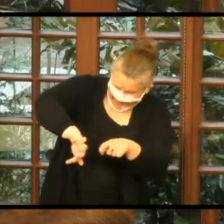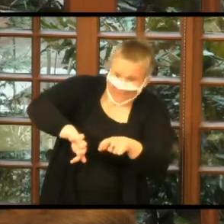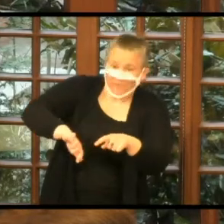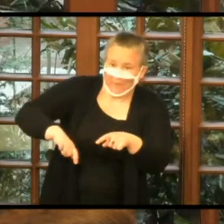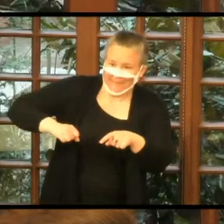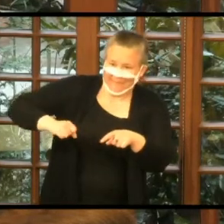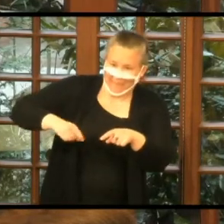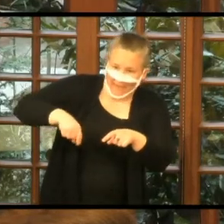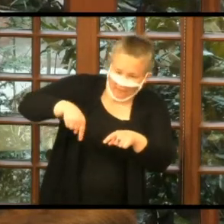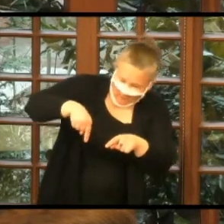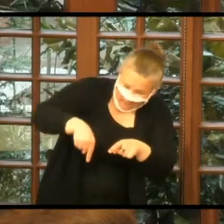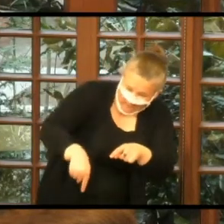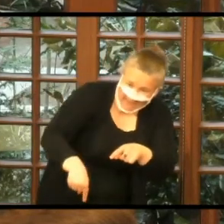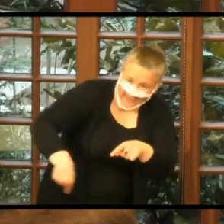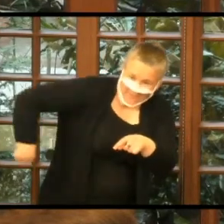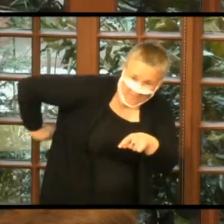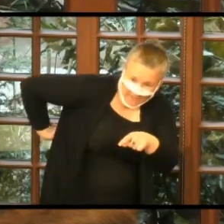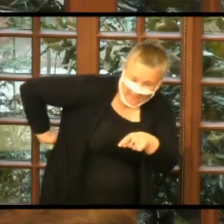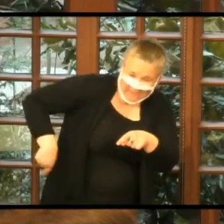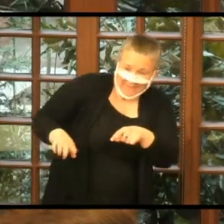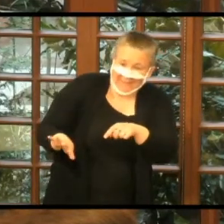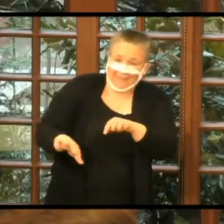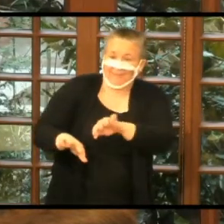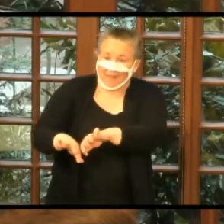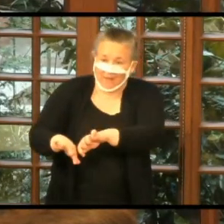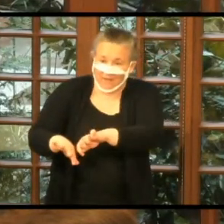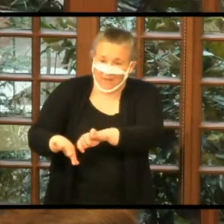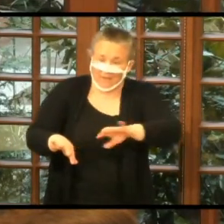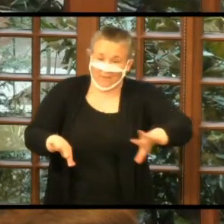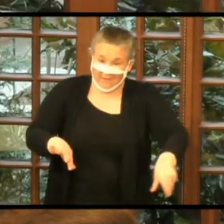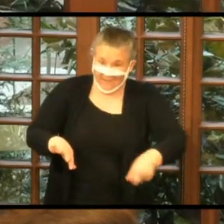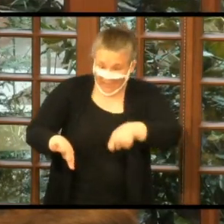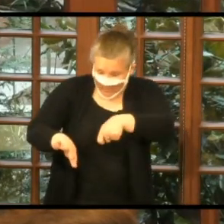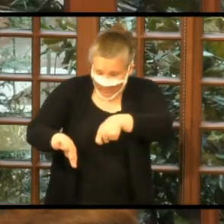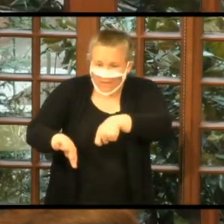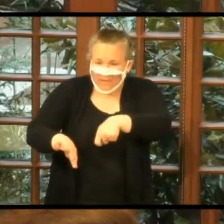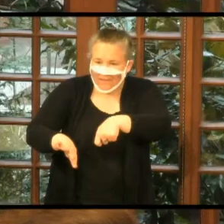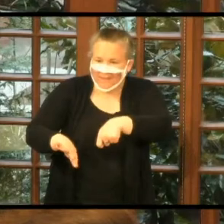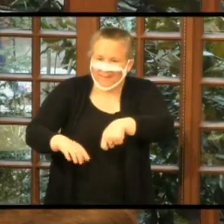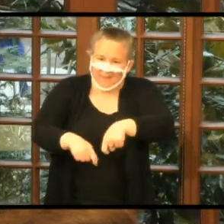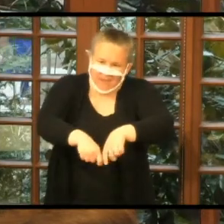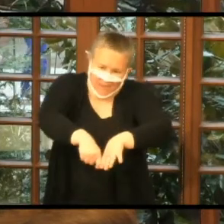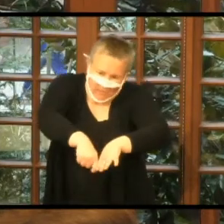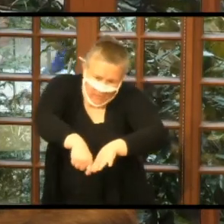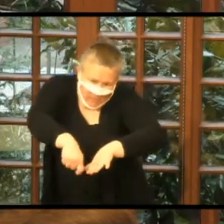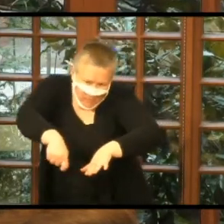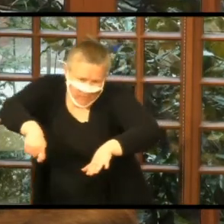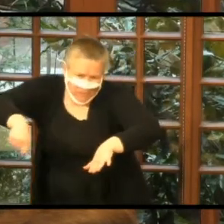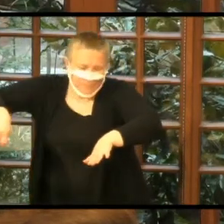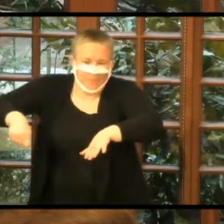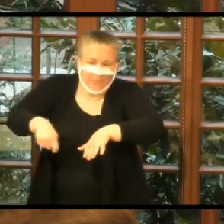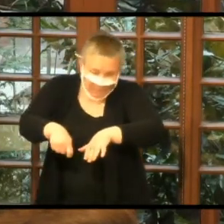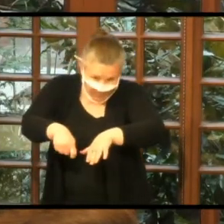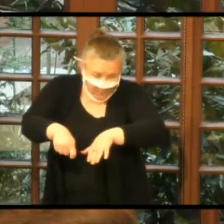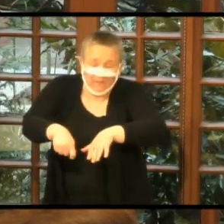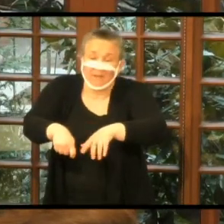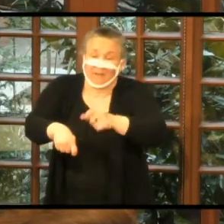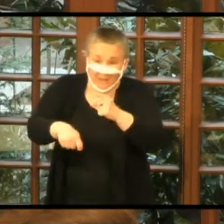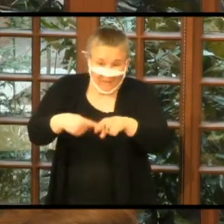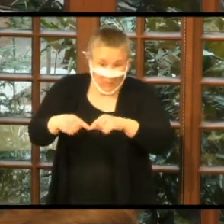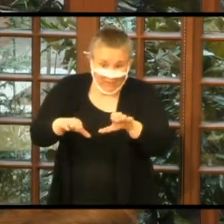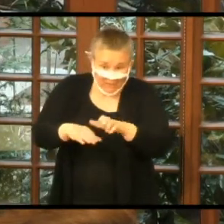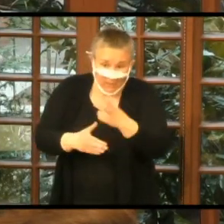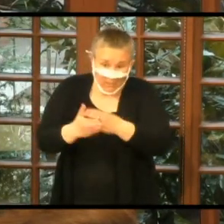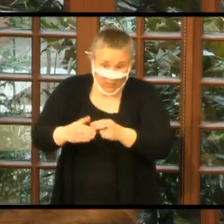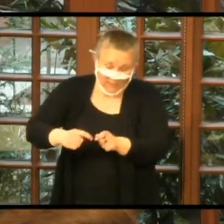the spine. Then, pulling the knife back into his grip, he'll cut a clean line up that same smooth edge, which, when done on